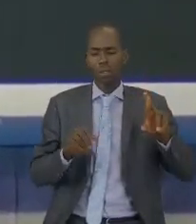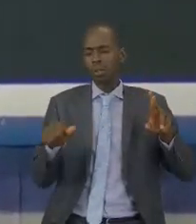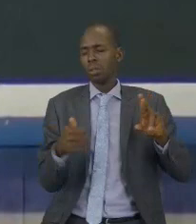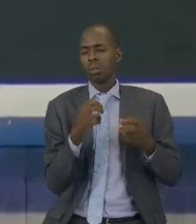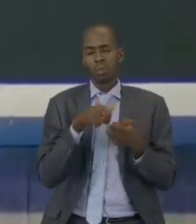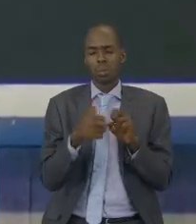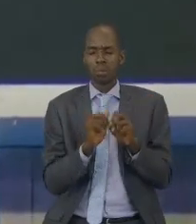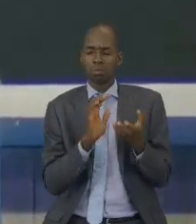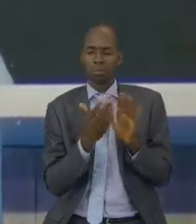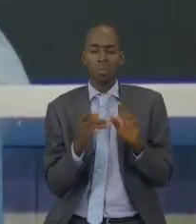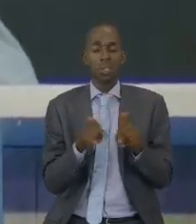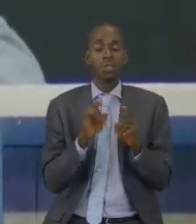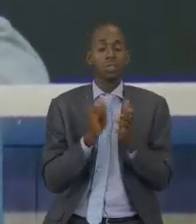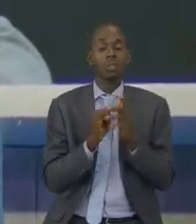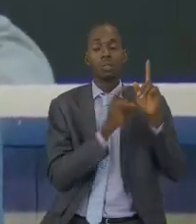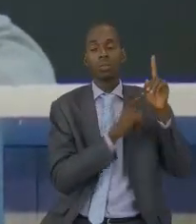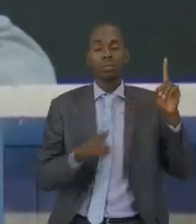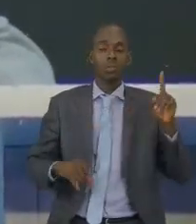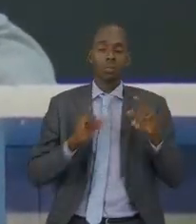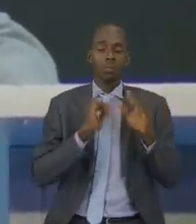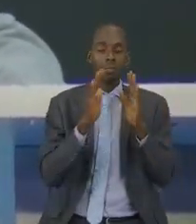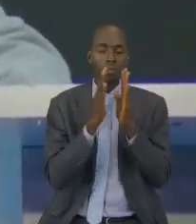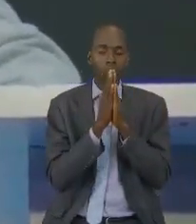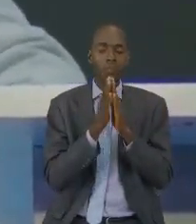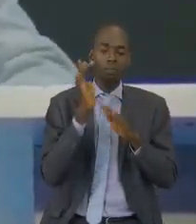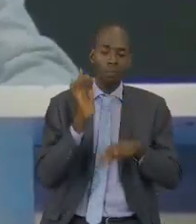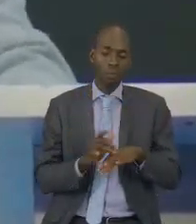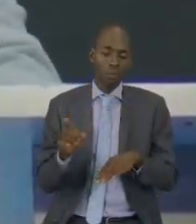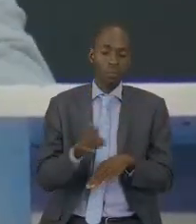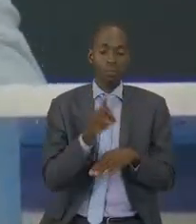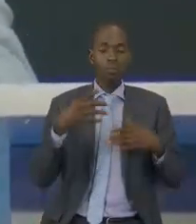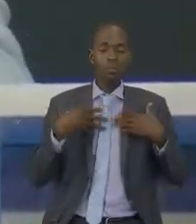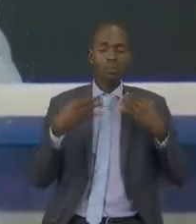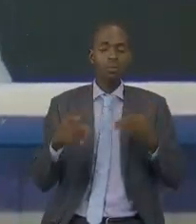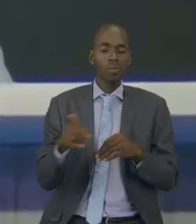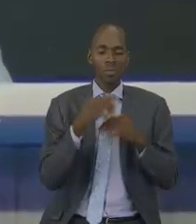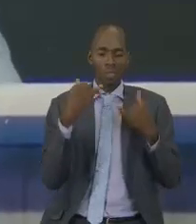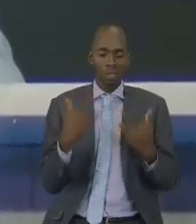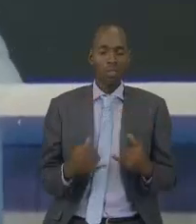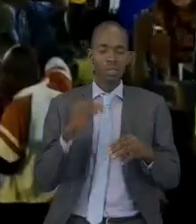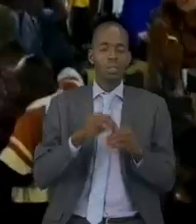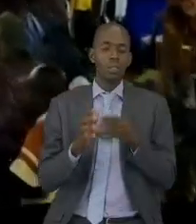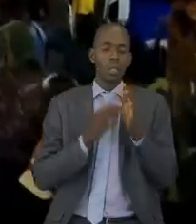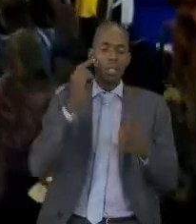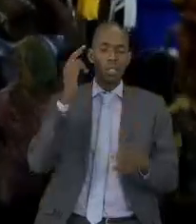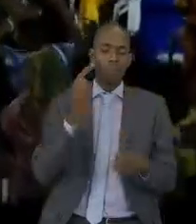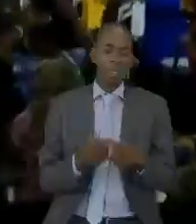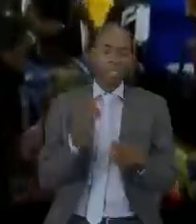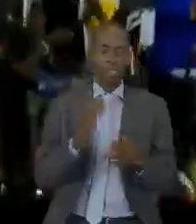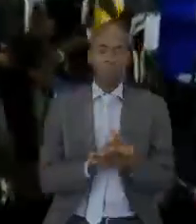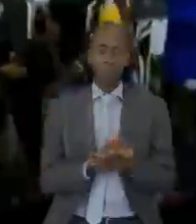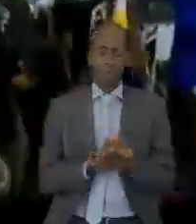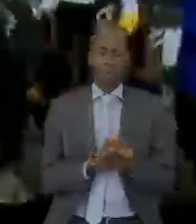that, Lord, I pray, touch them, heal them now in Jesus' name.